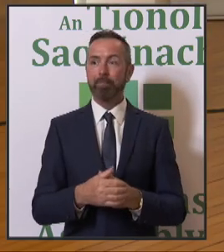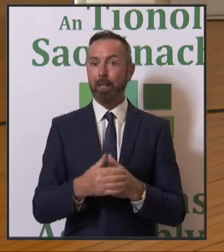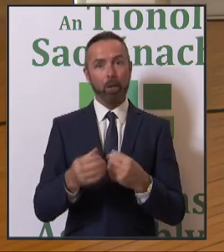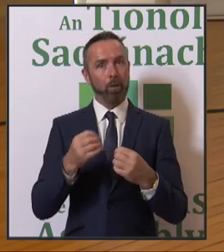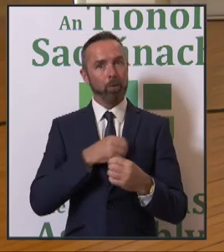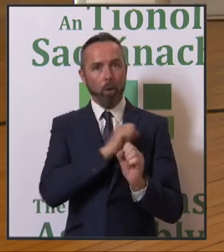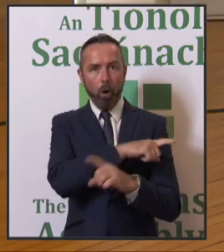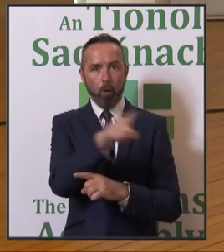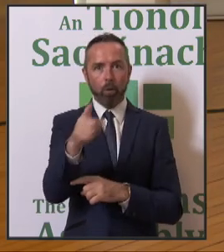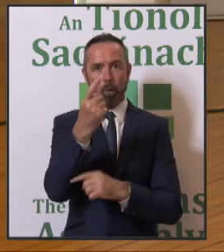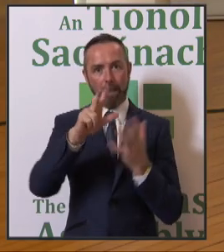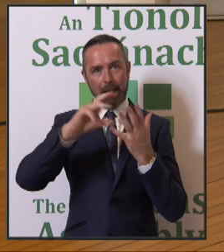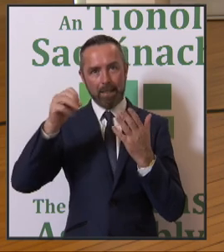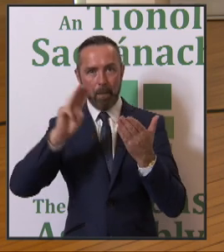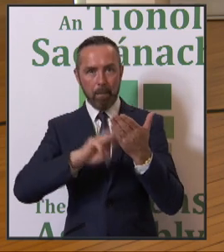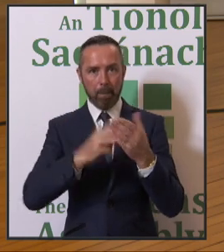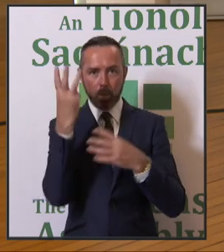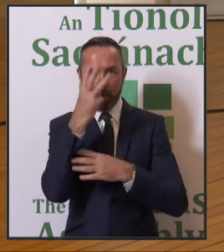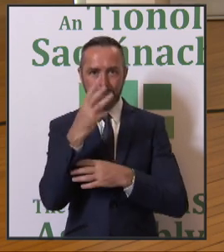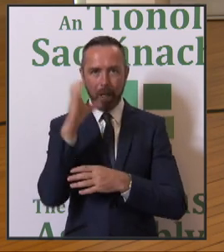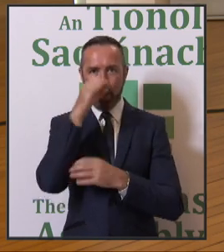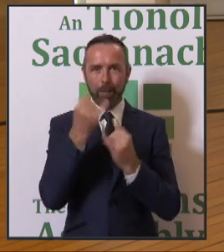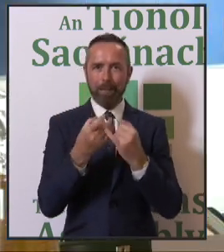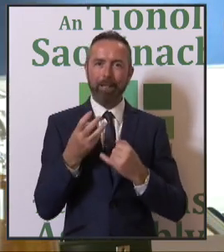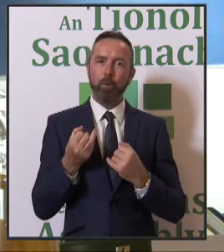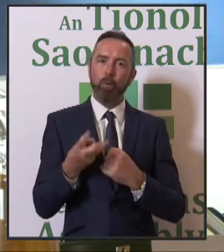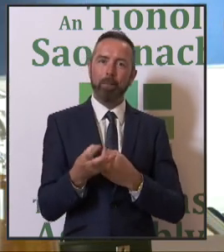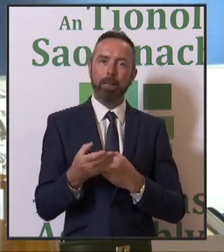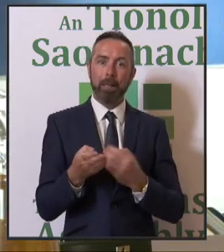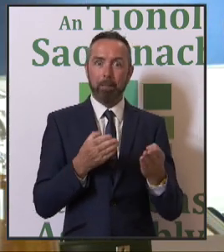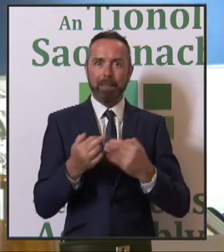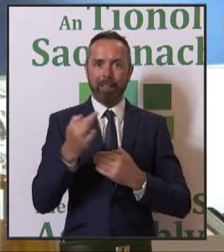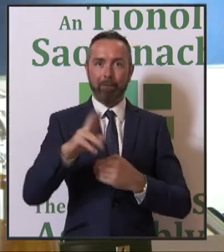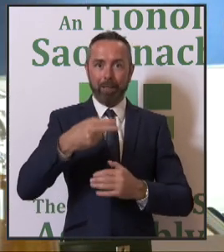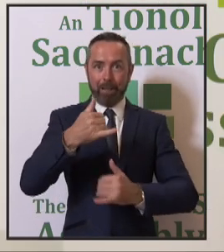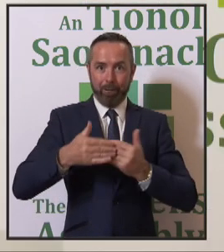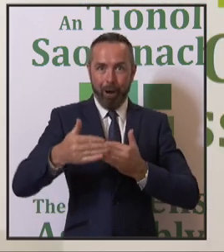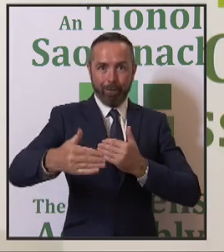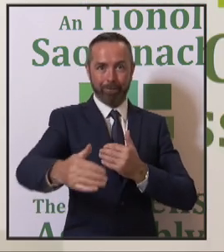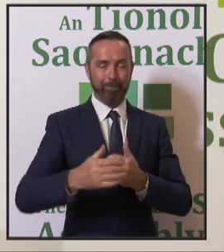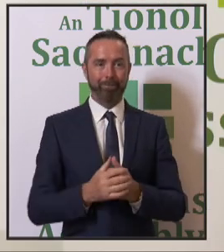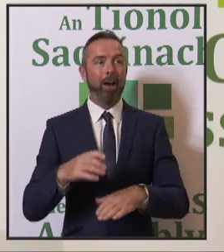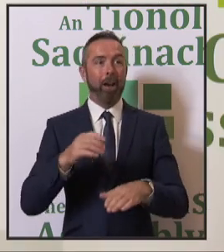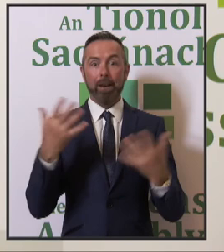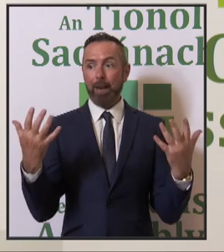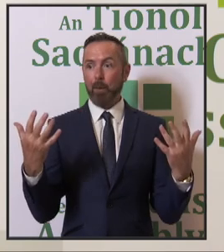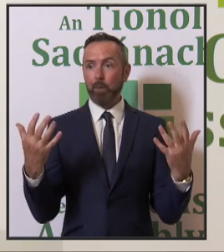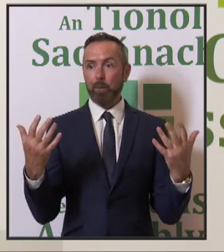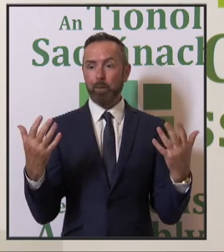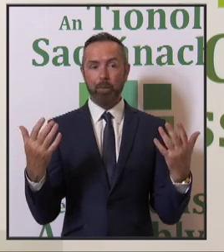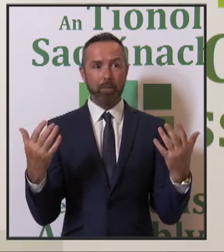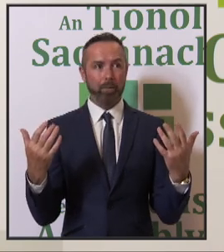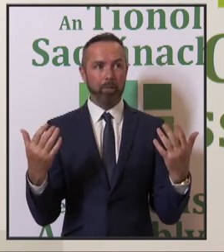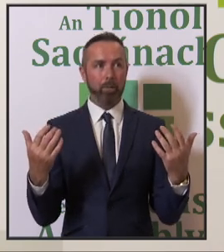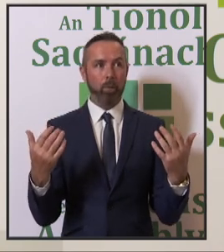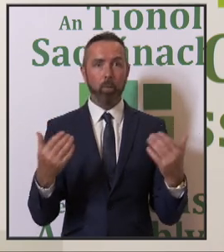members watching, sounds like you're going to be busy in the future from next year onwards. And on that note,